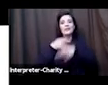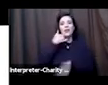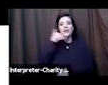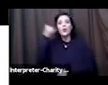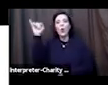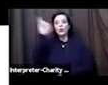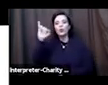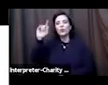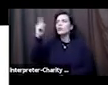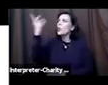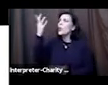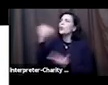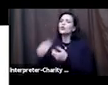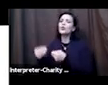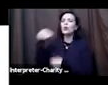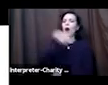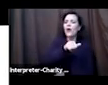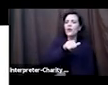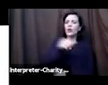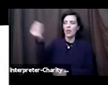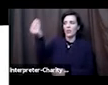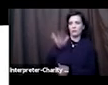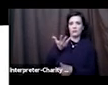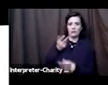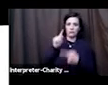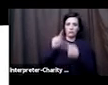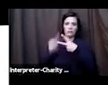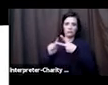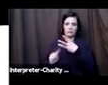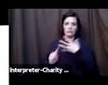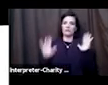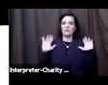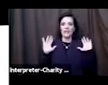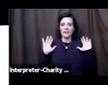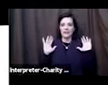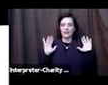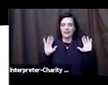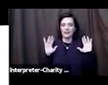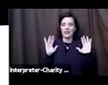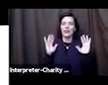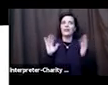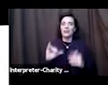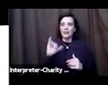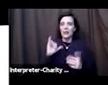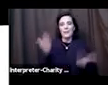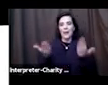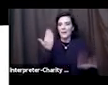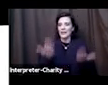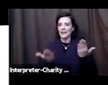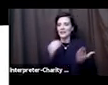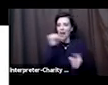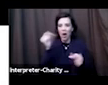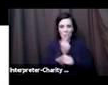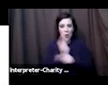saying, what device do you cover? Because then they're just going to flat out tell you, kiddo's going to get this X, Y, and Z device. And that might really be